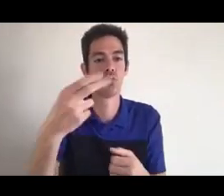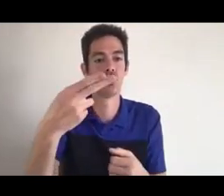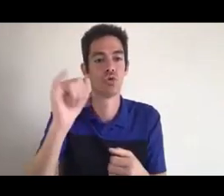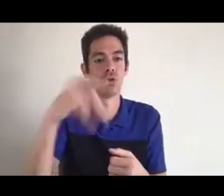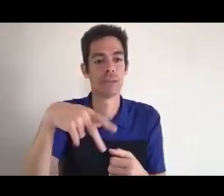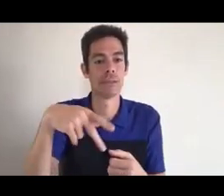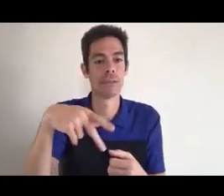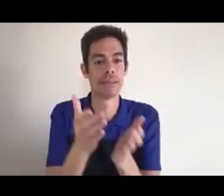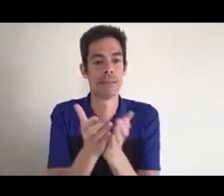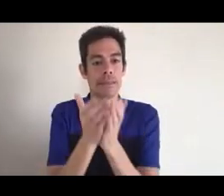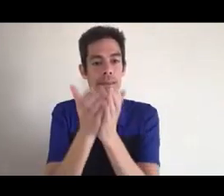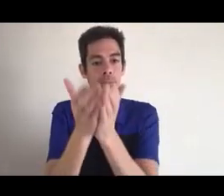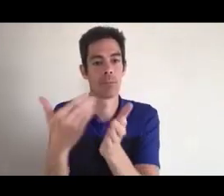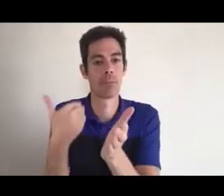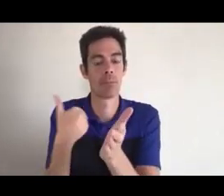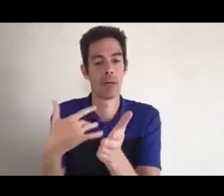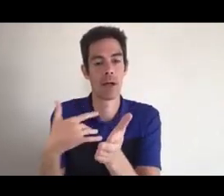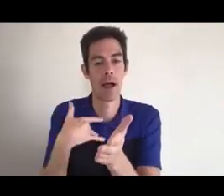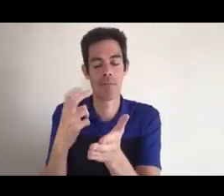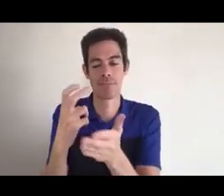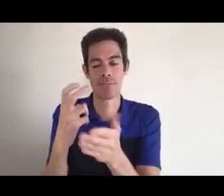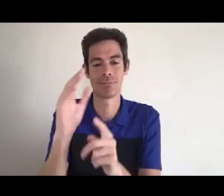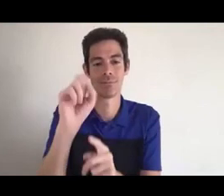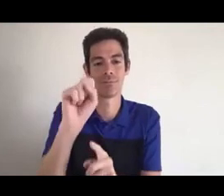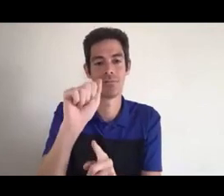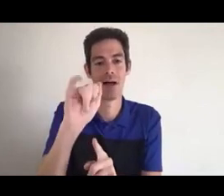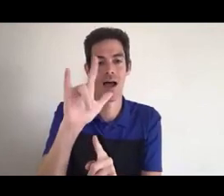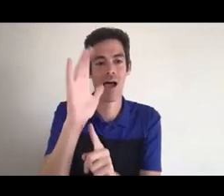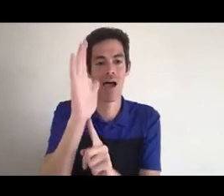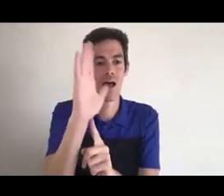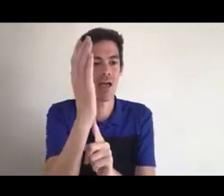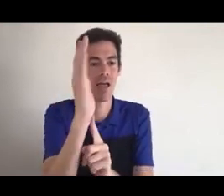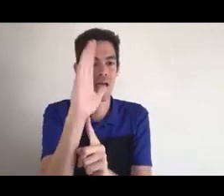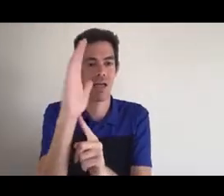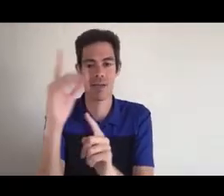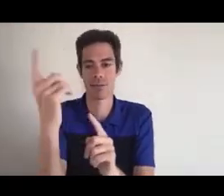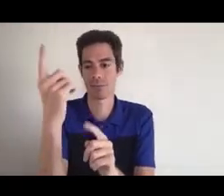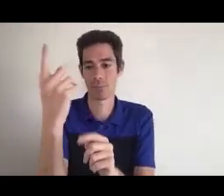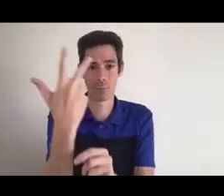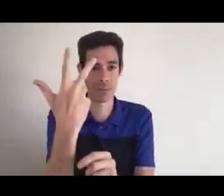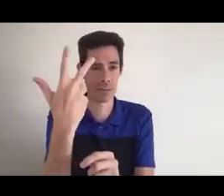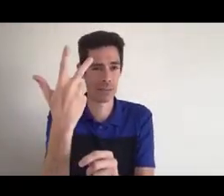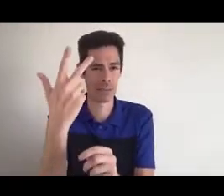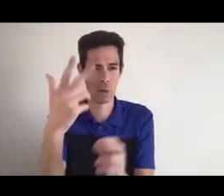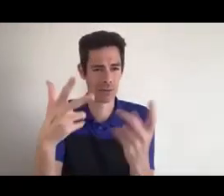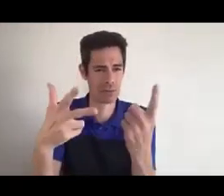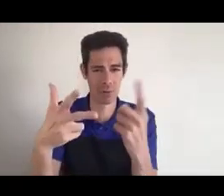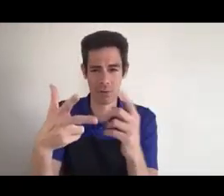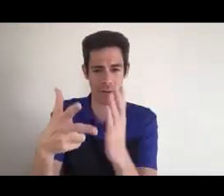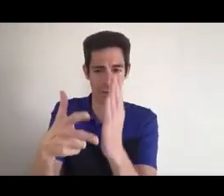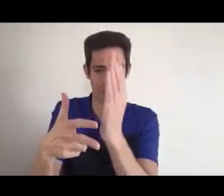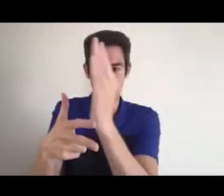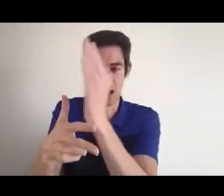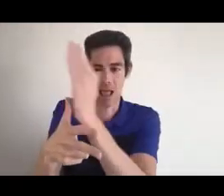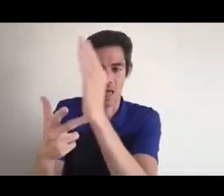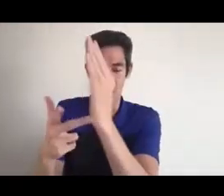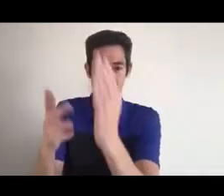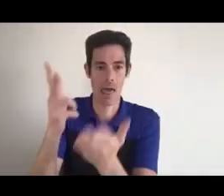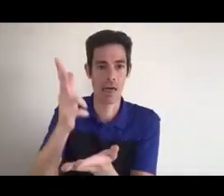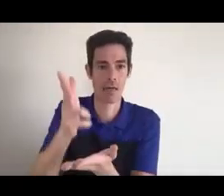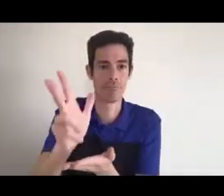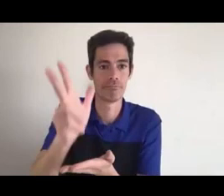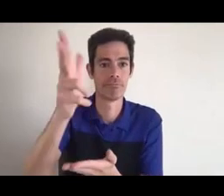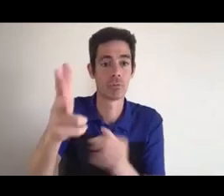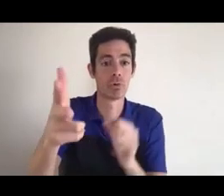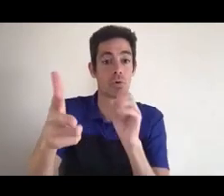created. And in a ship, the ship would have the sail, and there were typically like